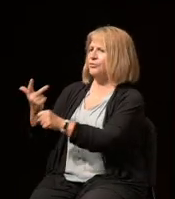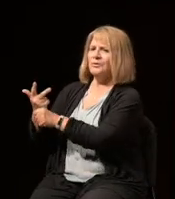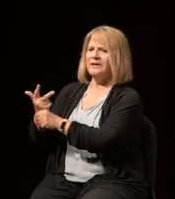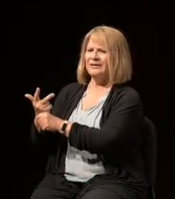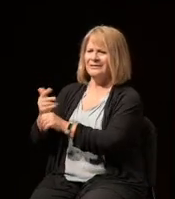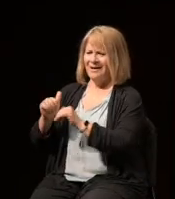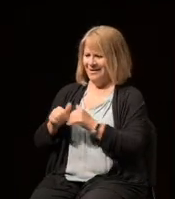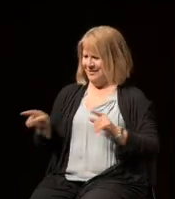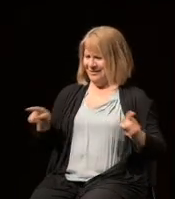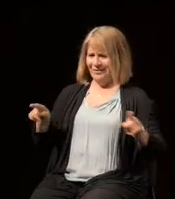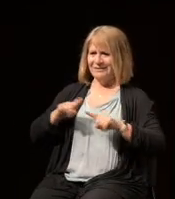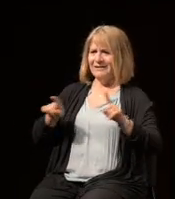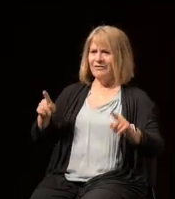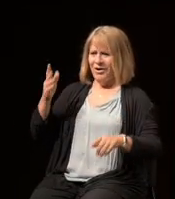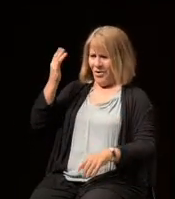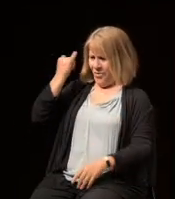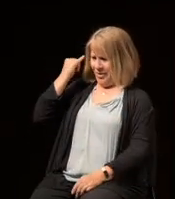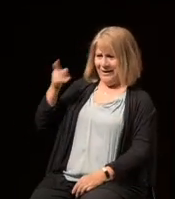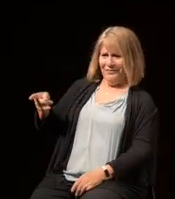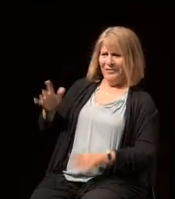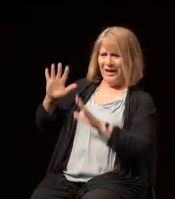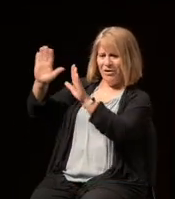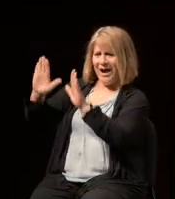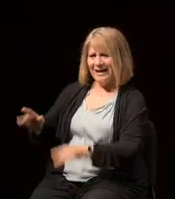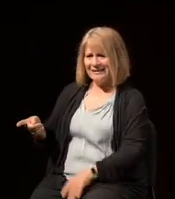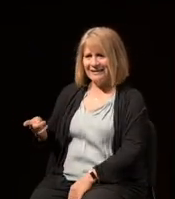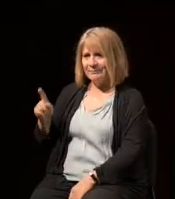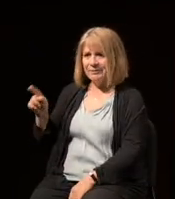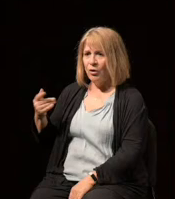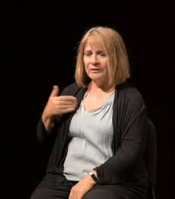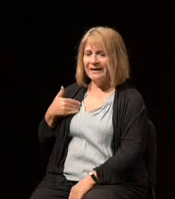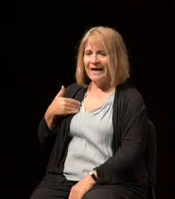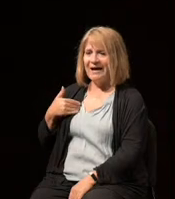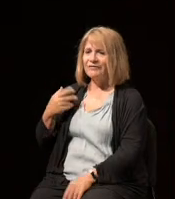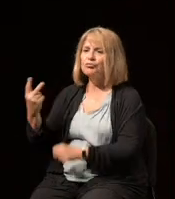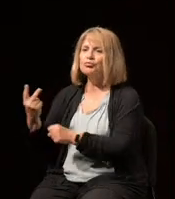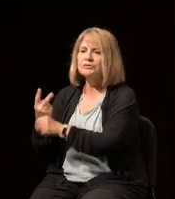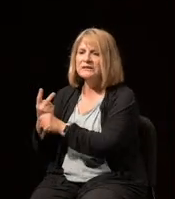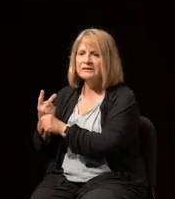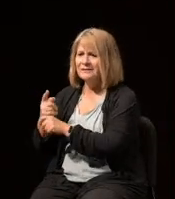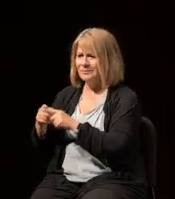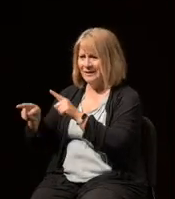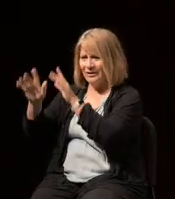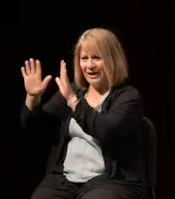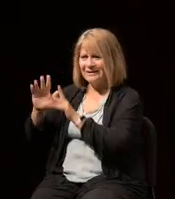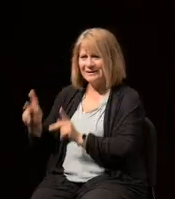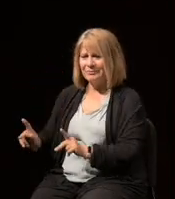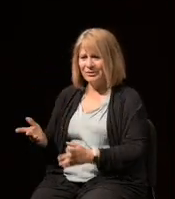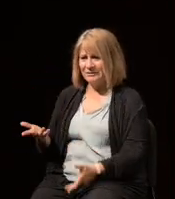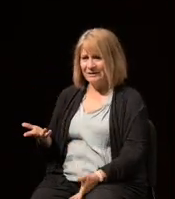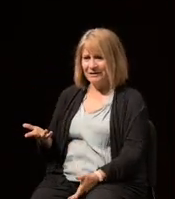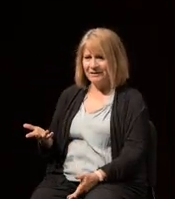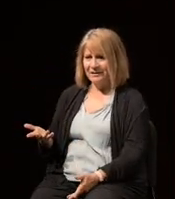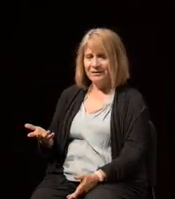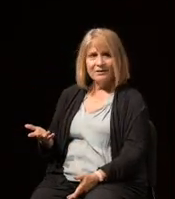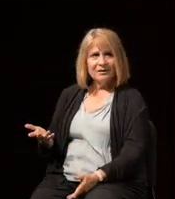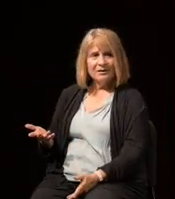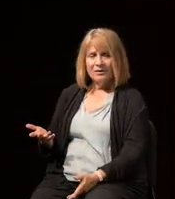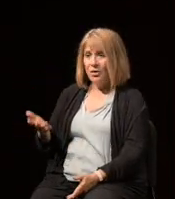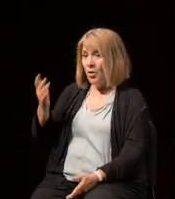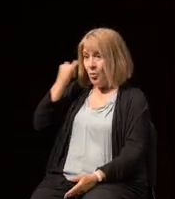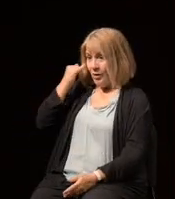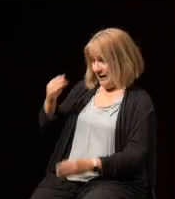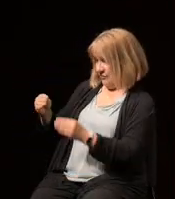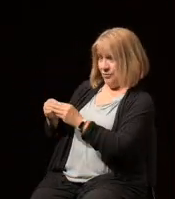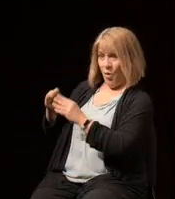if that excellence comes in the person who actually has 2 years? What if more excellence comes in that